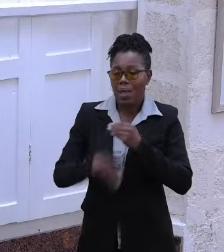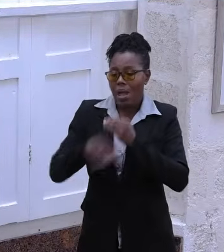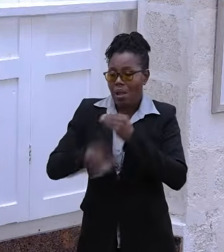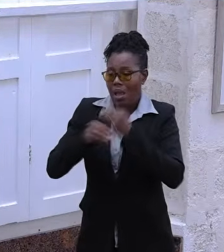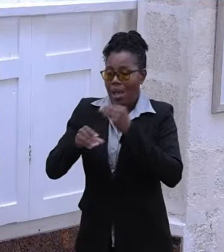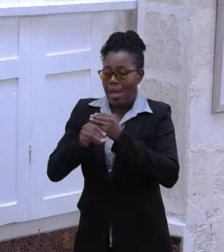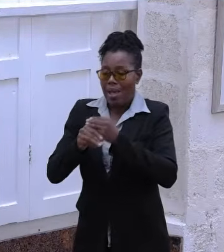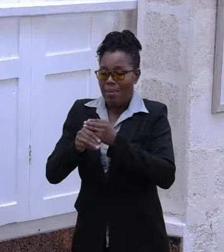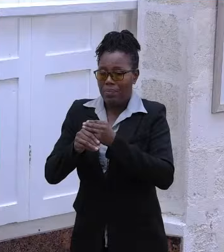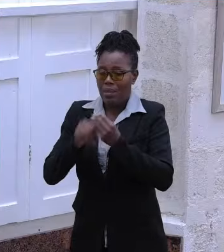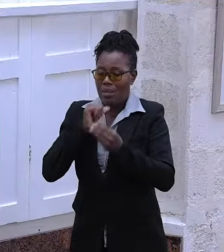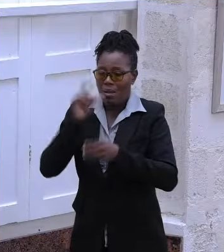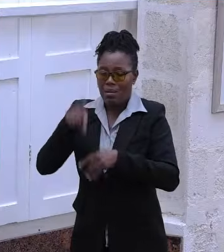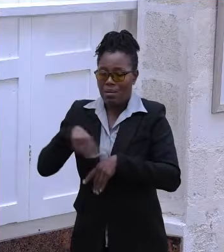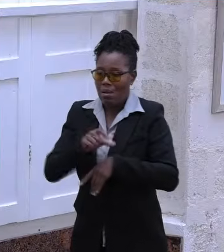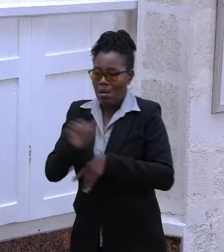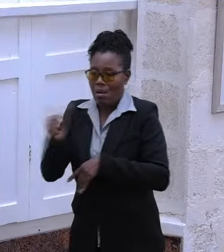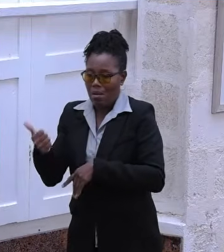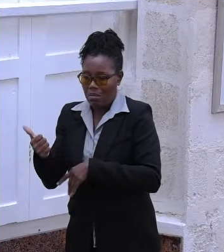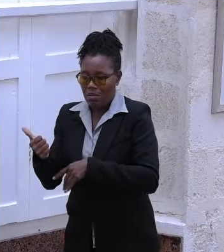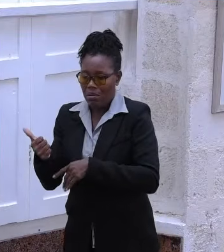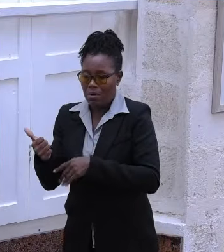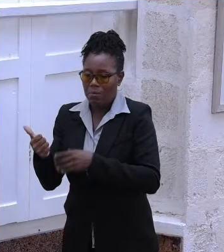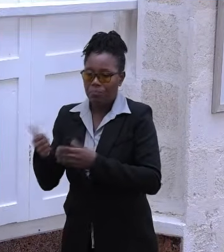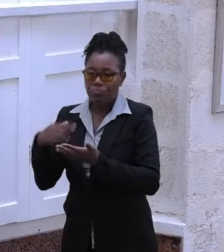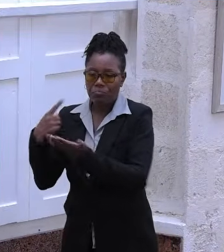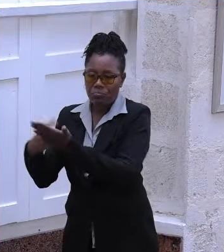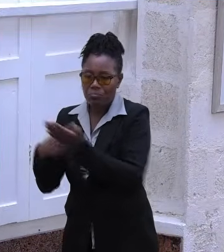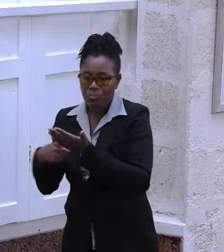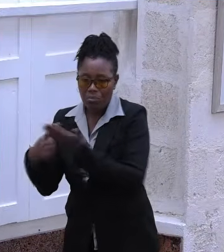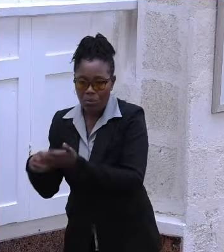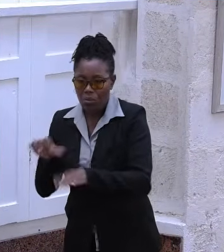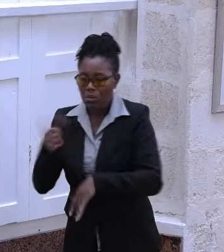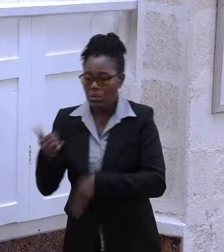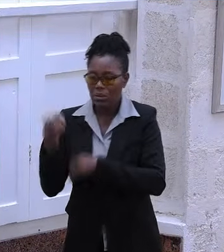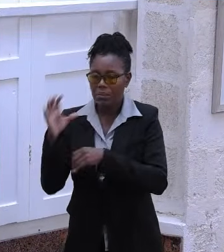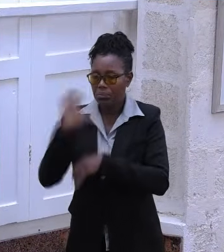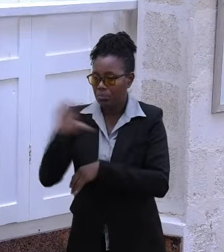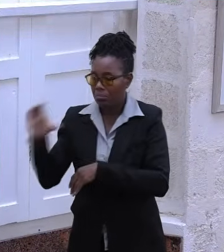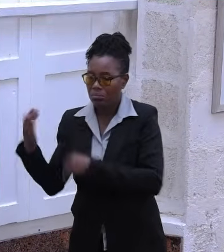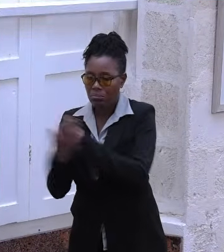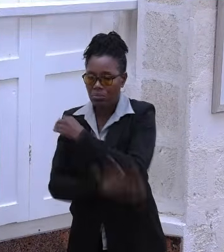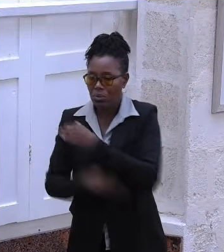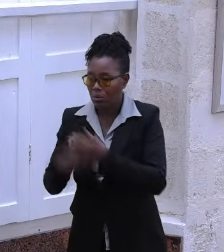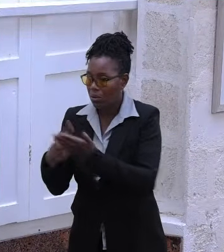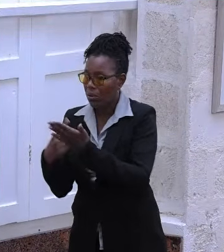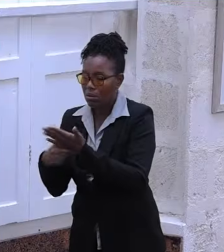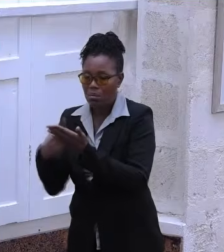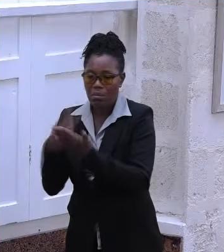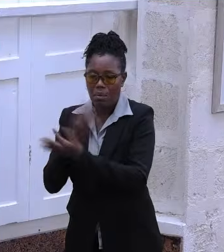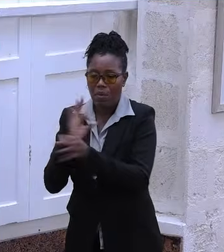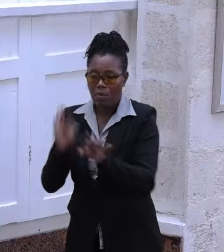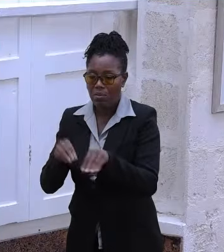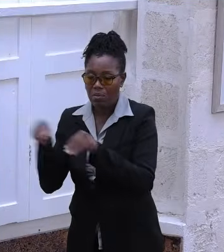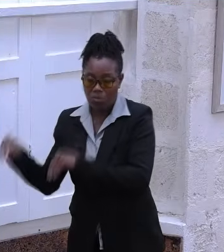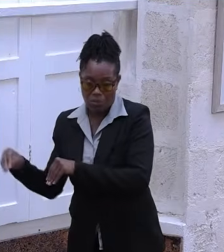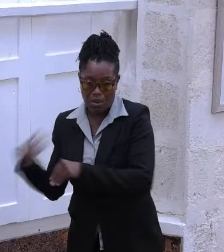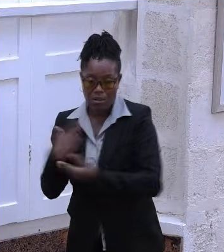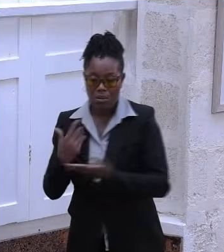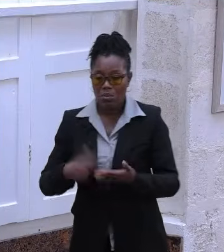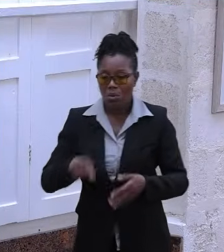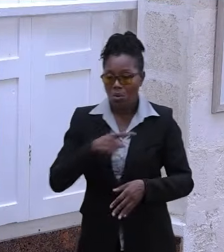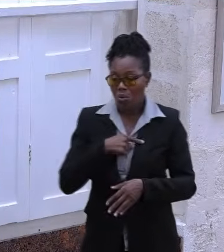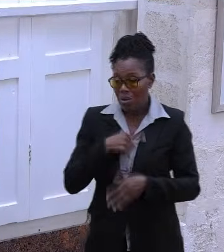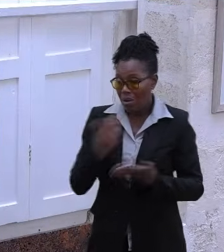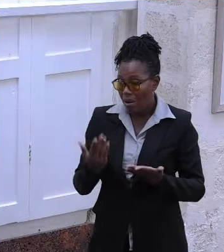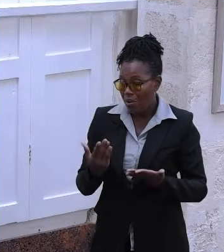Parliament, other CARICOM nations to that free movement. And then you add to that the fact that we are a sovereign nation and our passport should